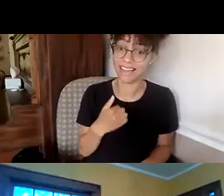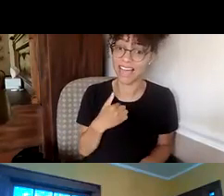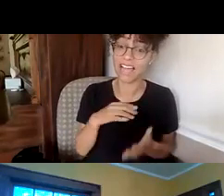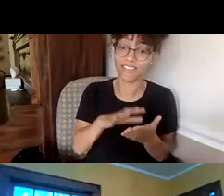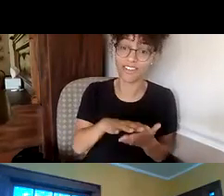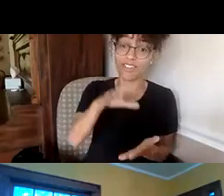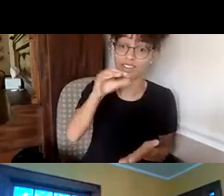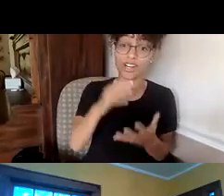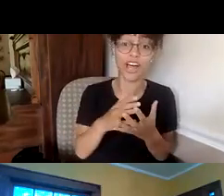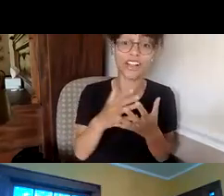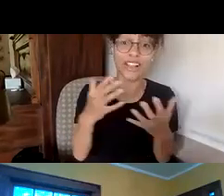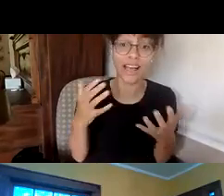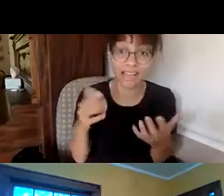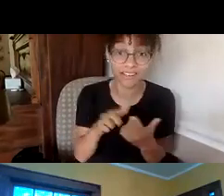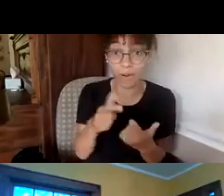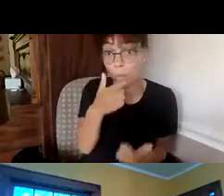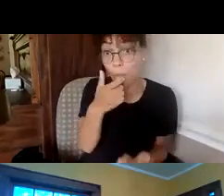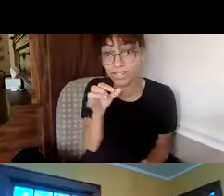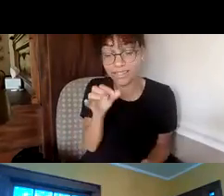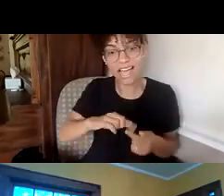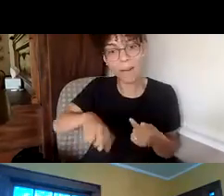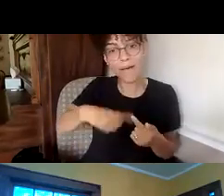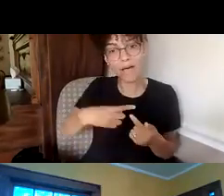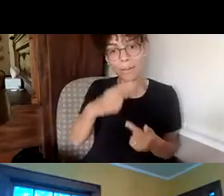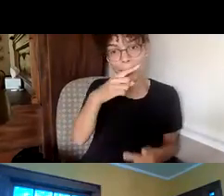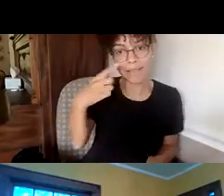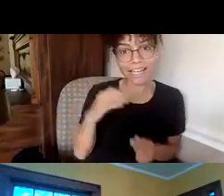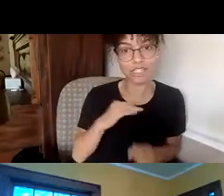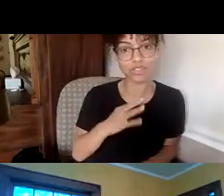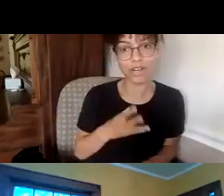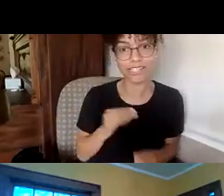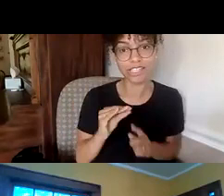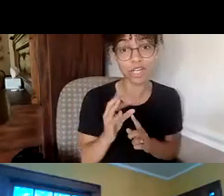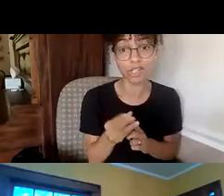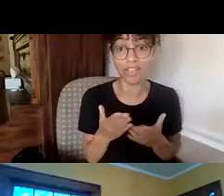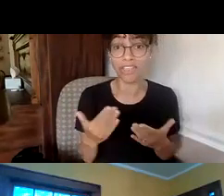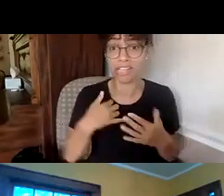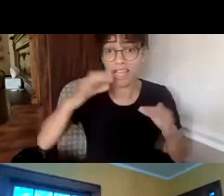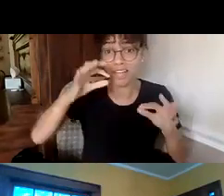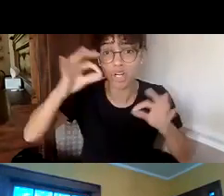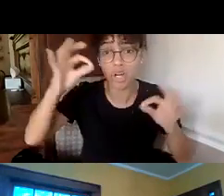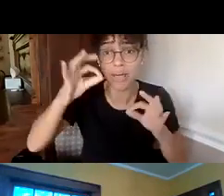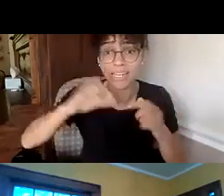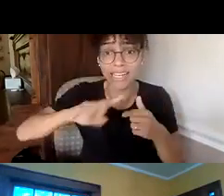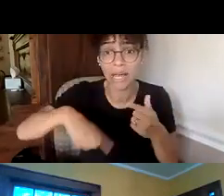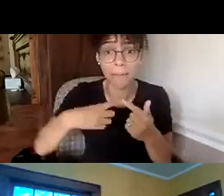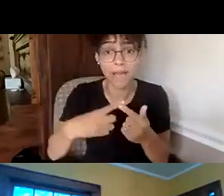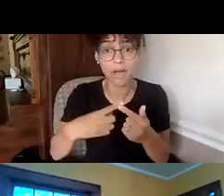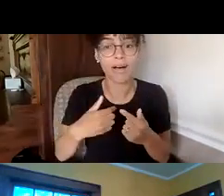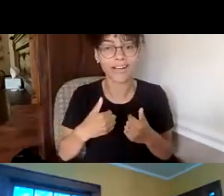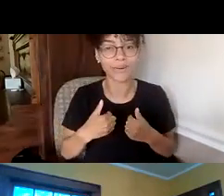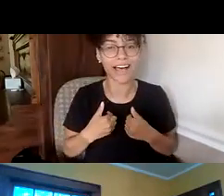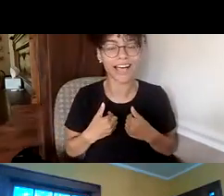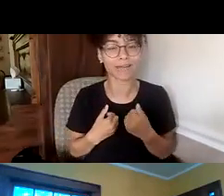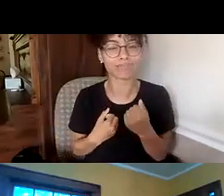lot by watching it about Black trans culture, and things I had no idea about. So I definitely co-sign that. Also,